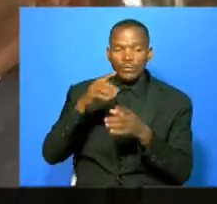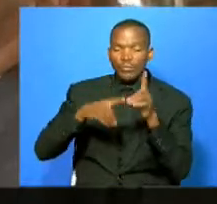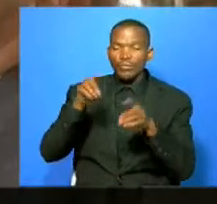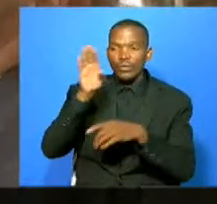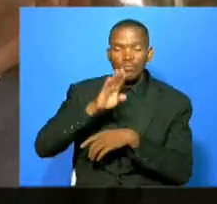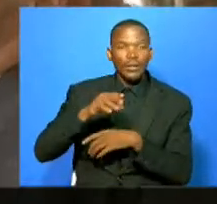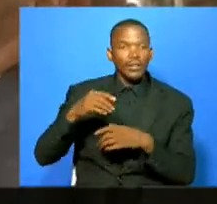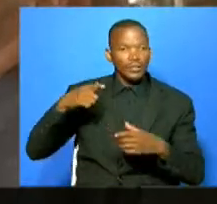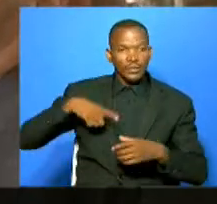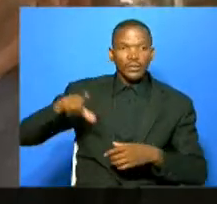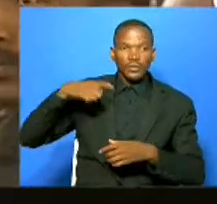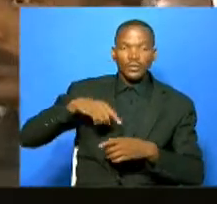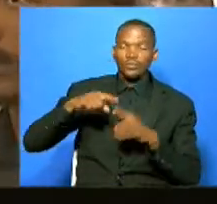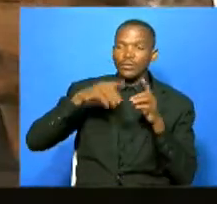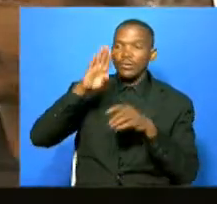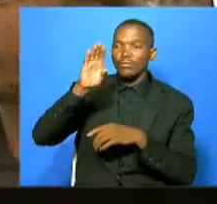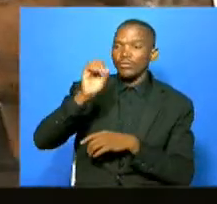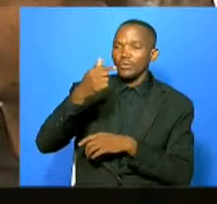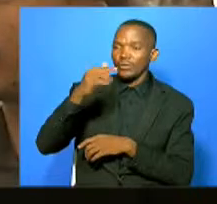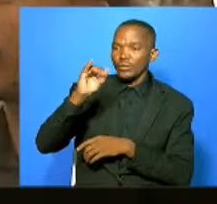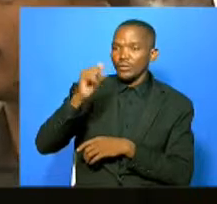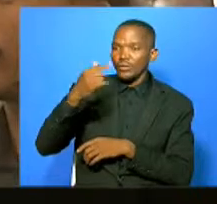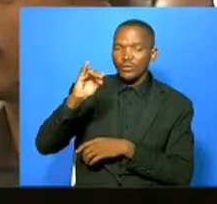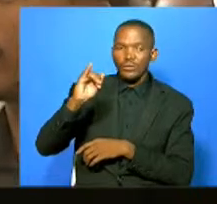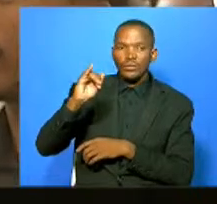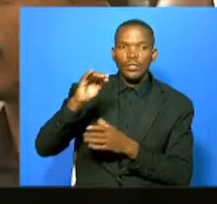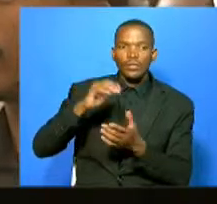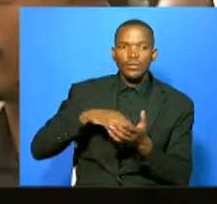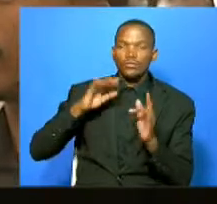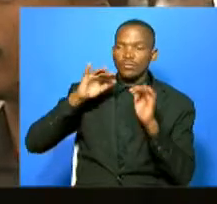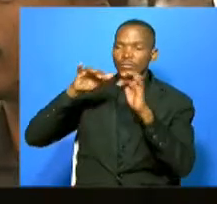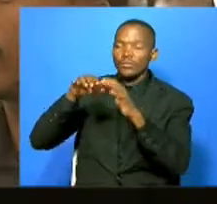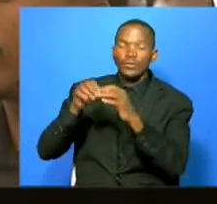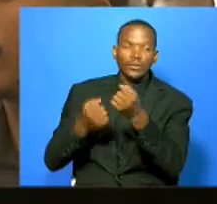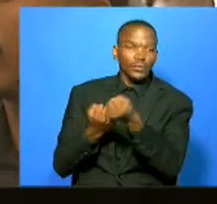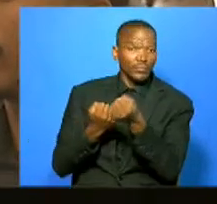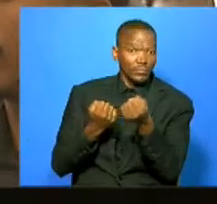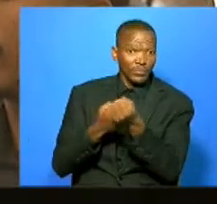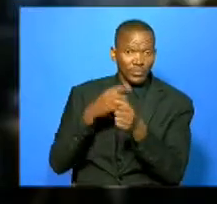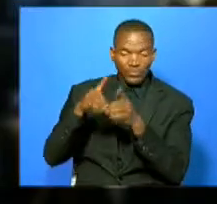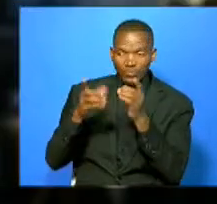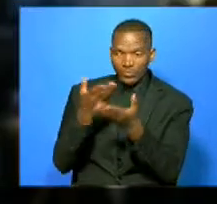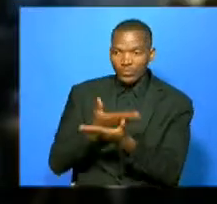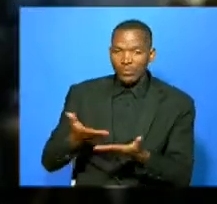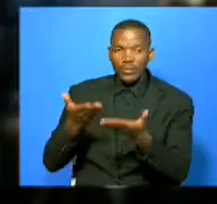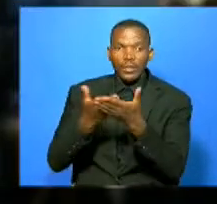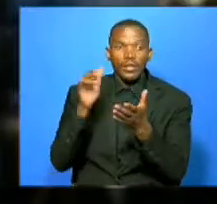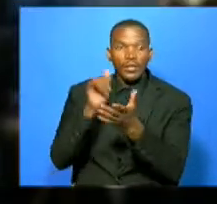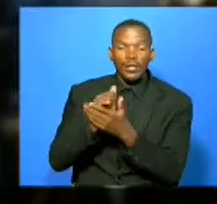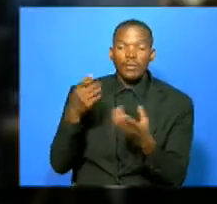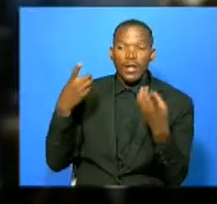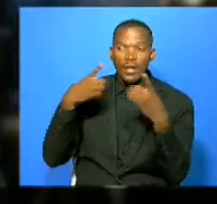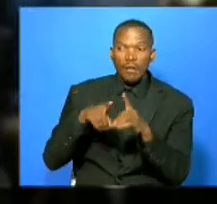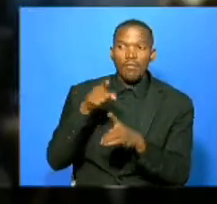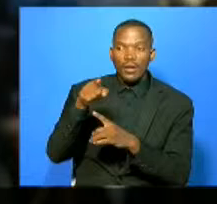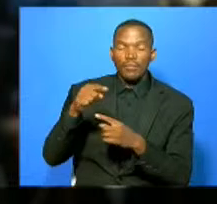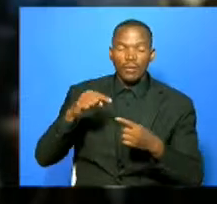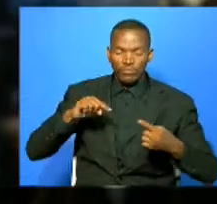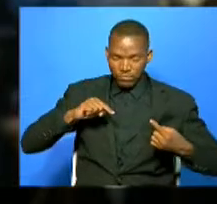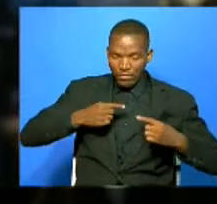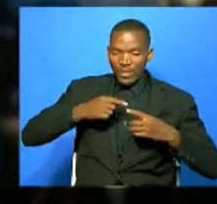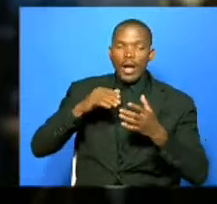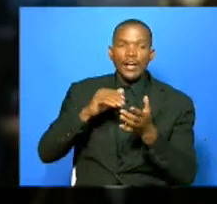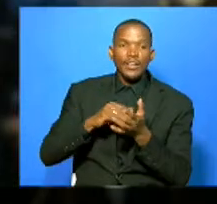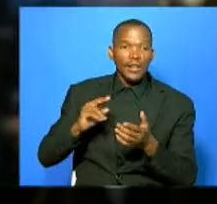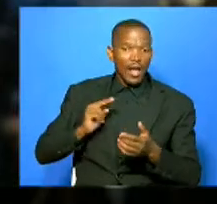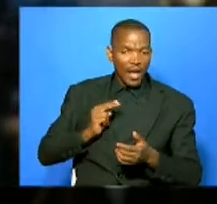hele e tetse batho ba botiki batuo ga support-e ko bakweneng gore nnyaa lerumo leo le ga le lethabile le